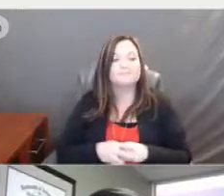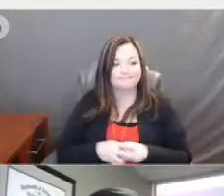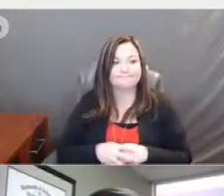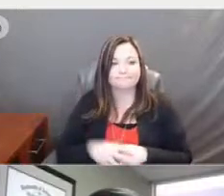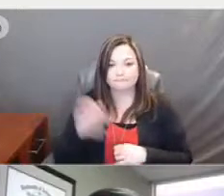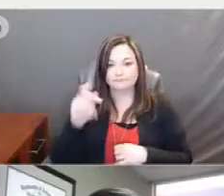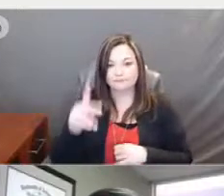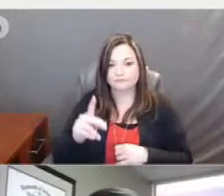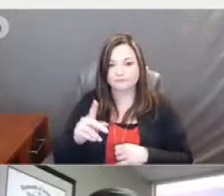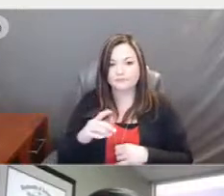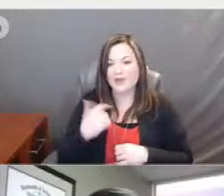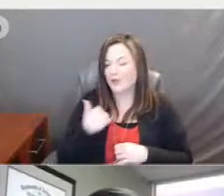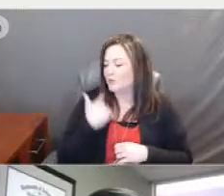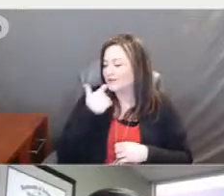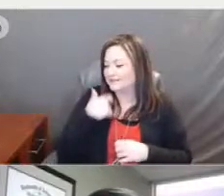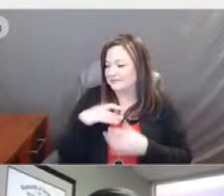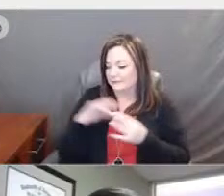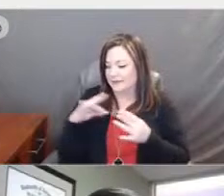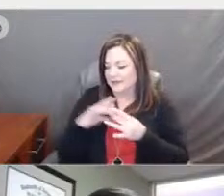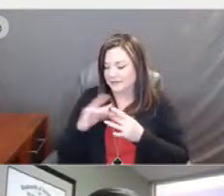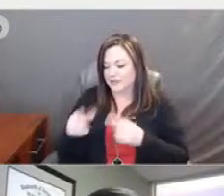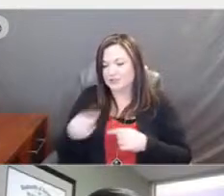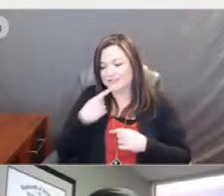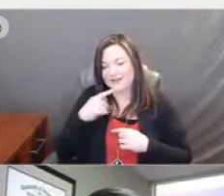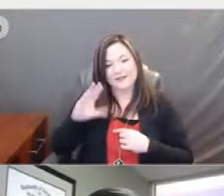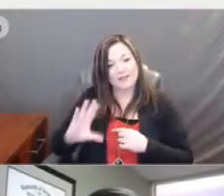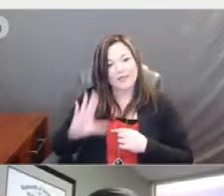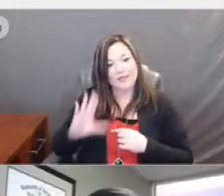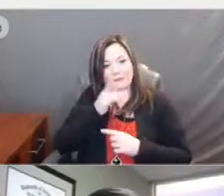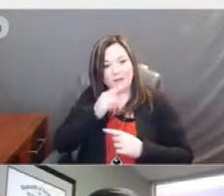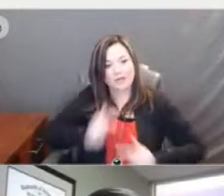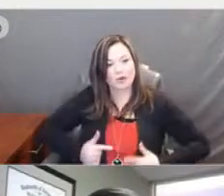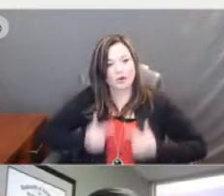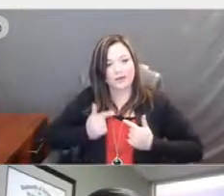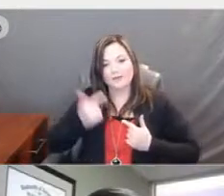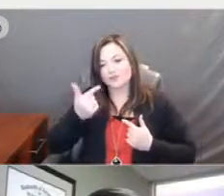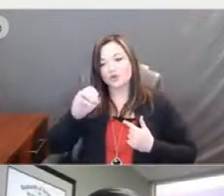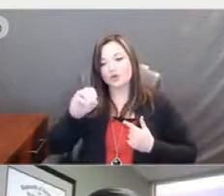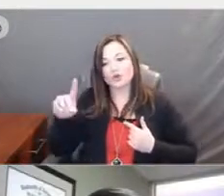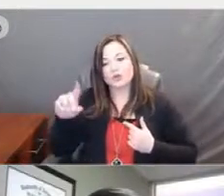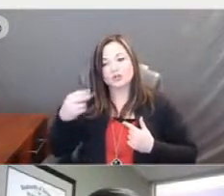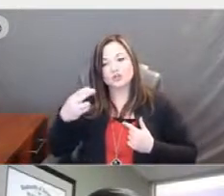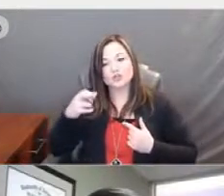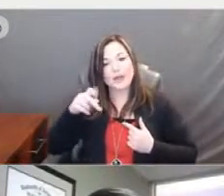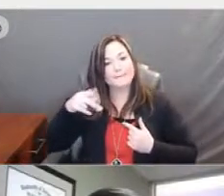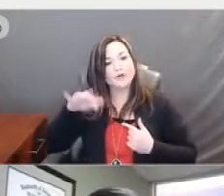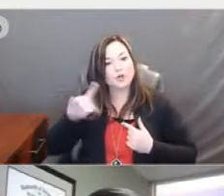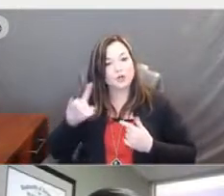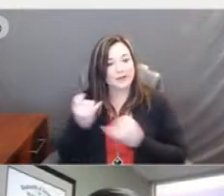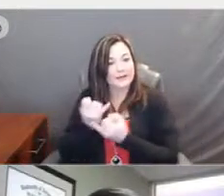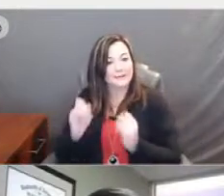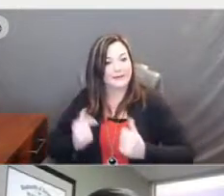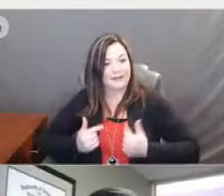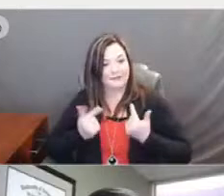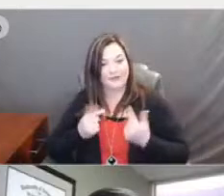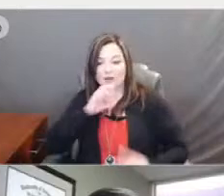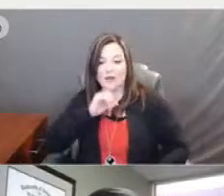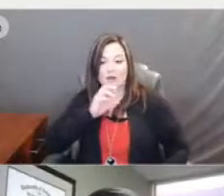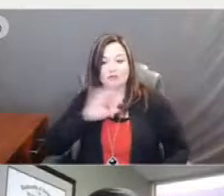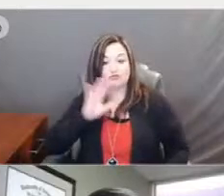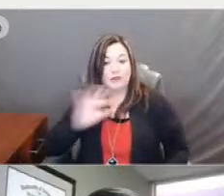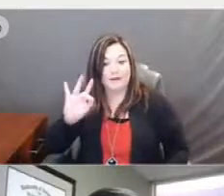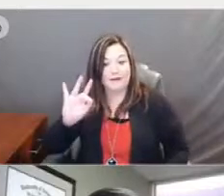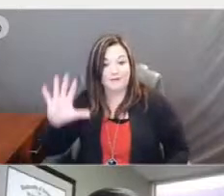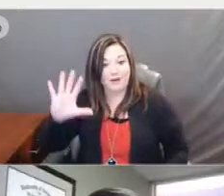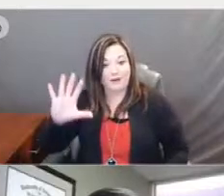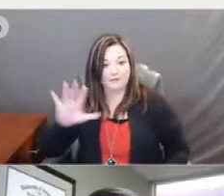Okay, I got a message from someone who said their mother lives at Good Shepherd. She's in the independent living. She's 85 years old.